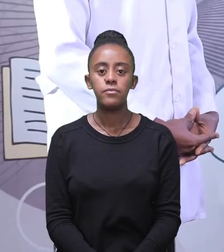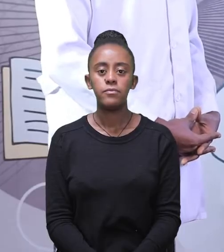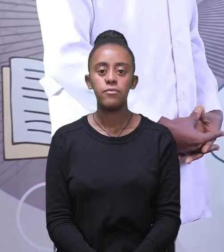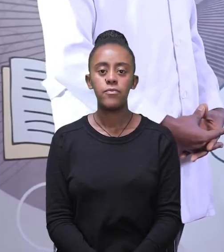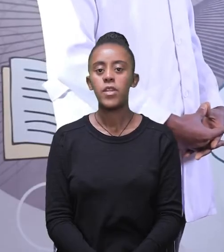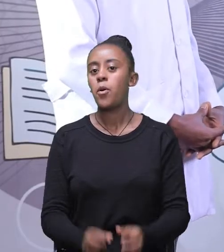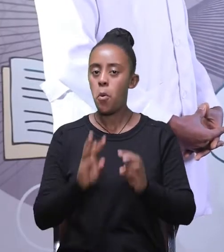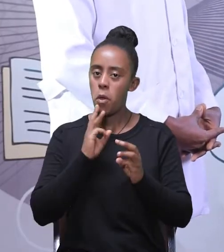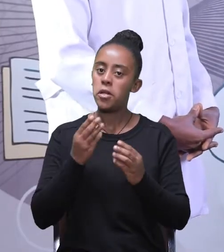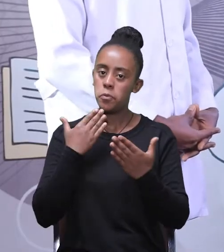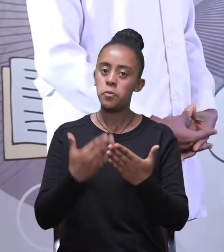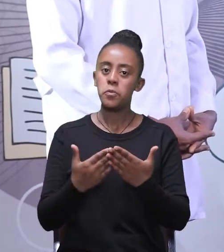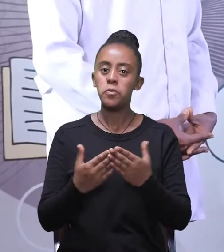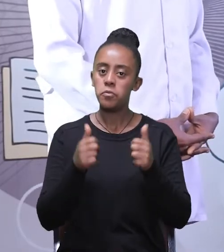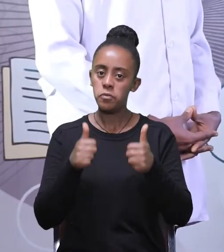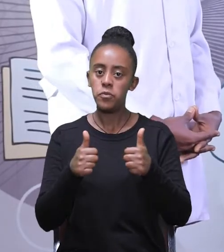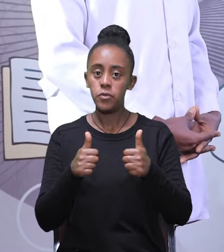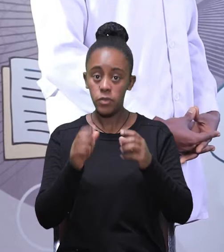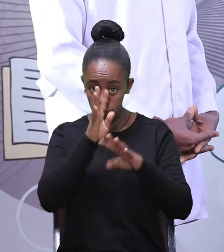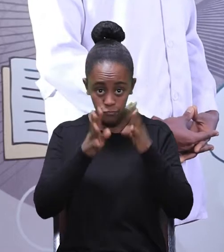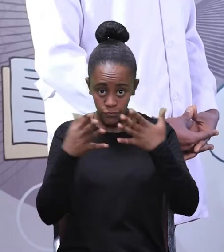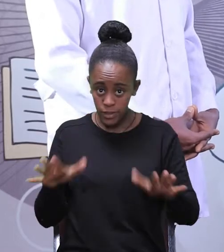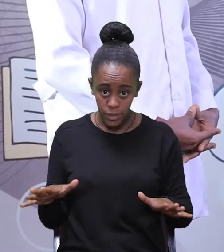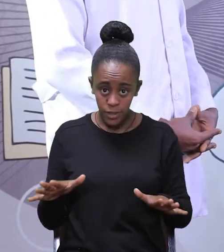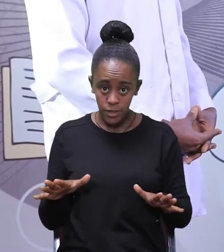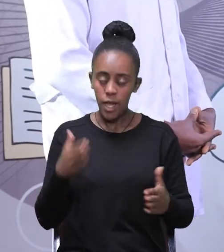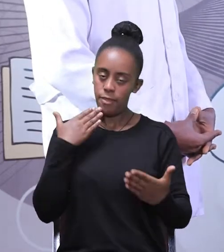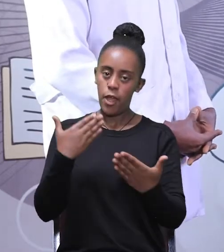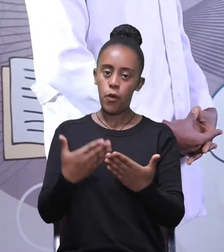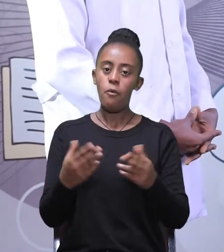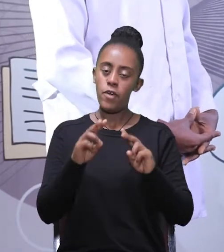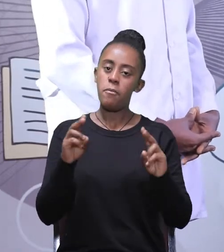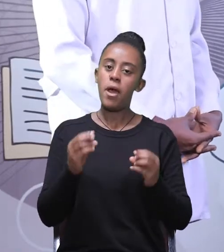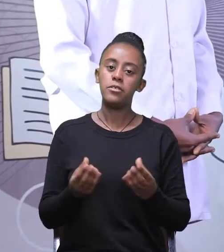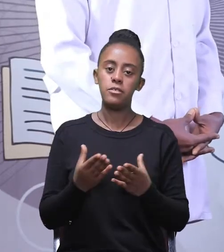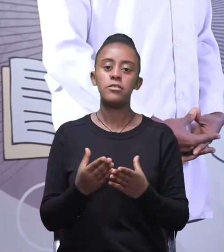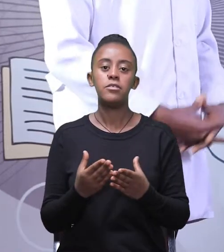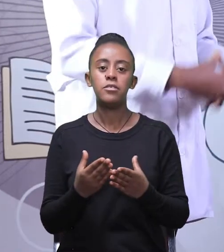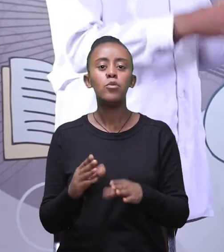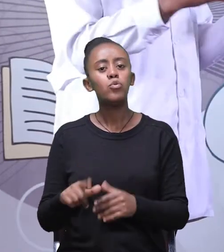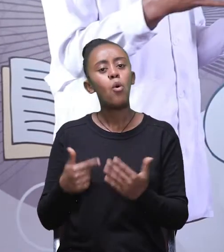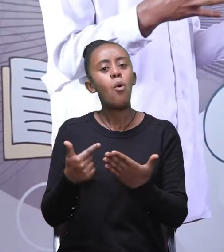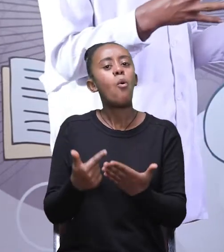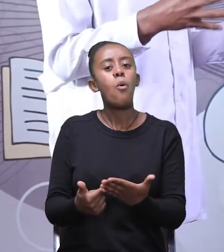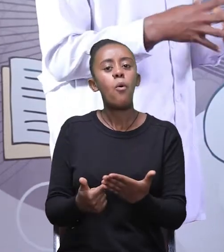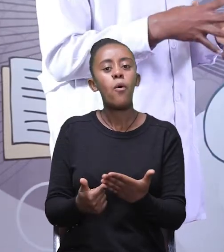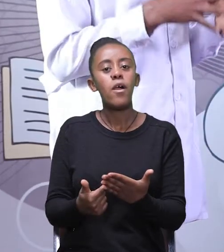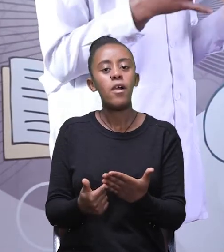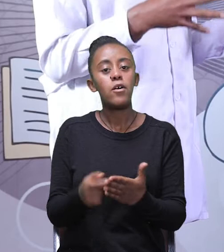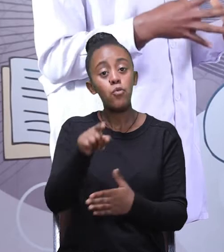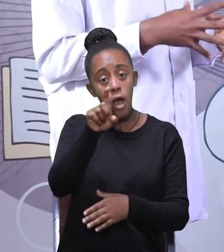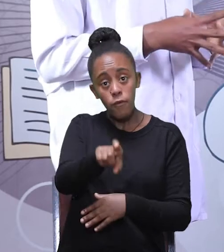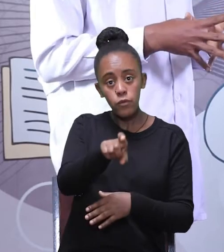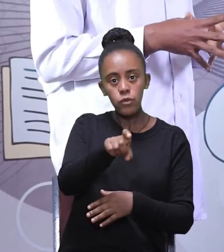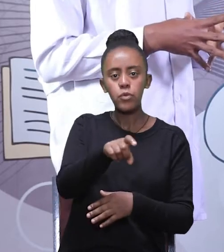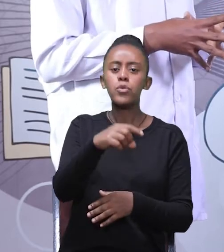Well done, student. Have you created a sentence? Thank you very much. Thank you very much. So, you have to use